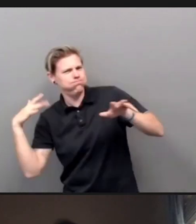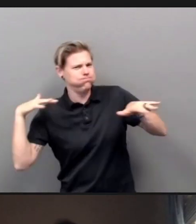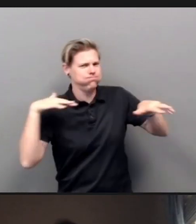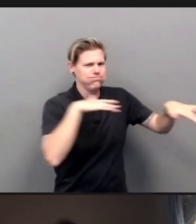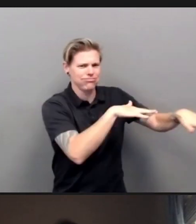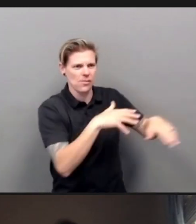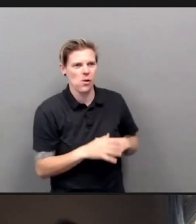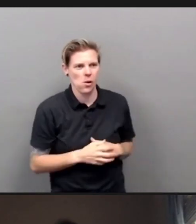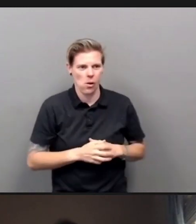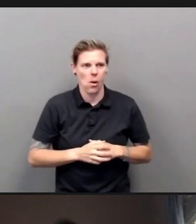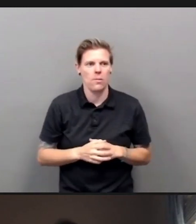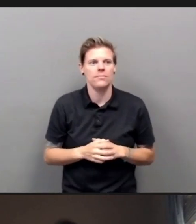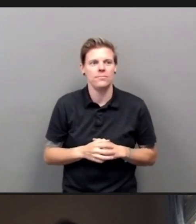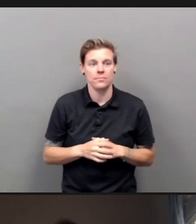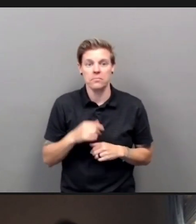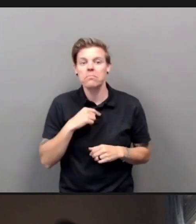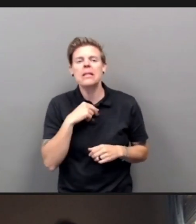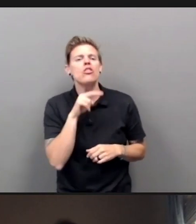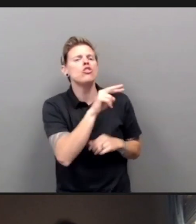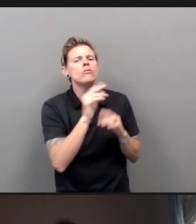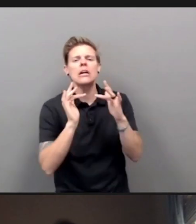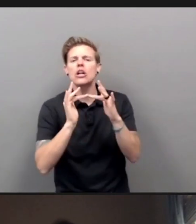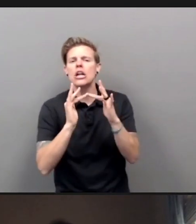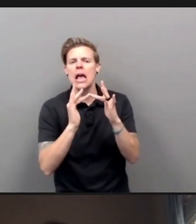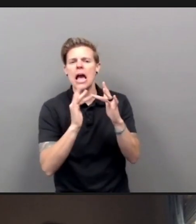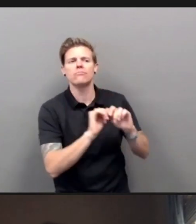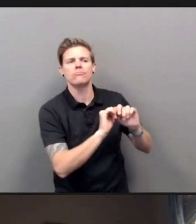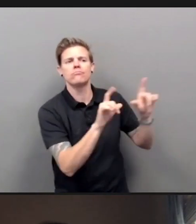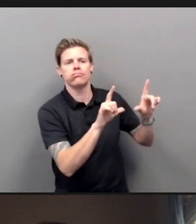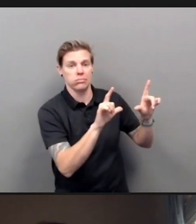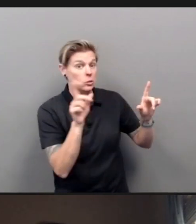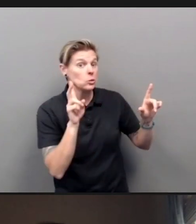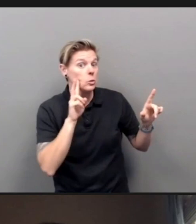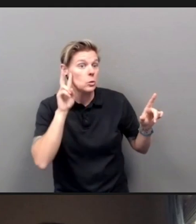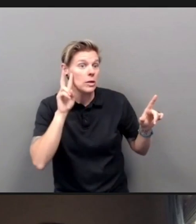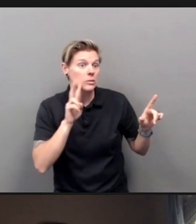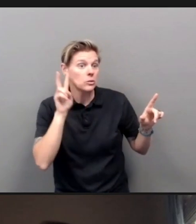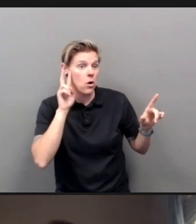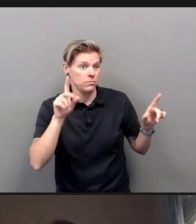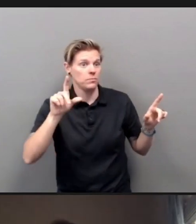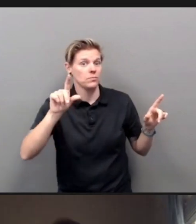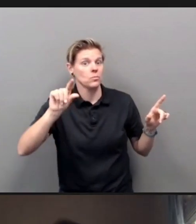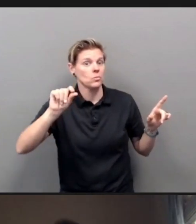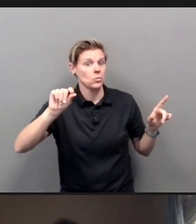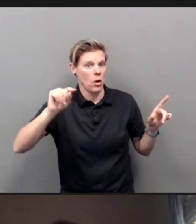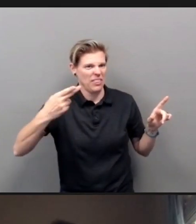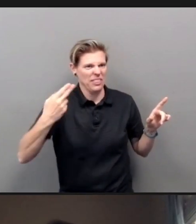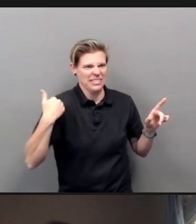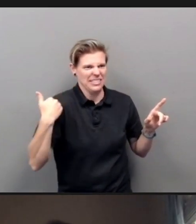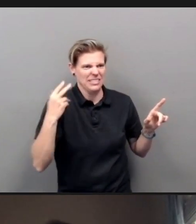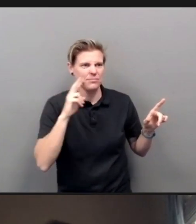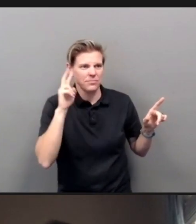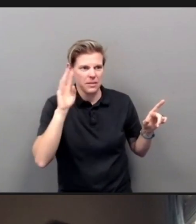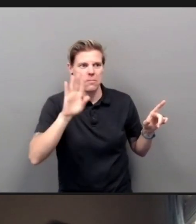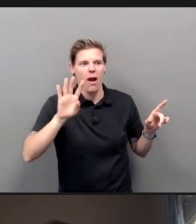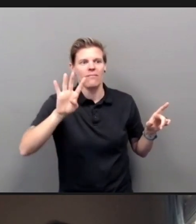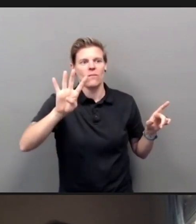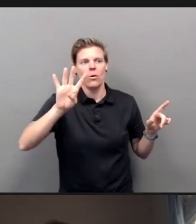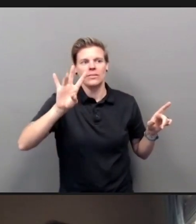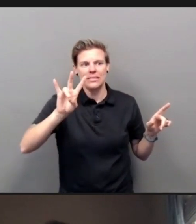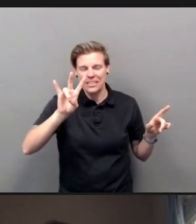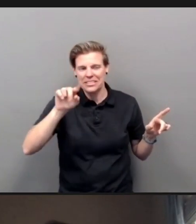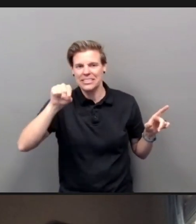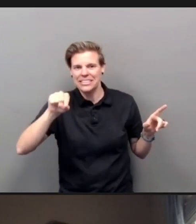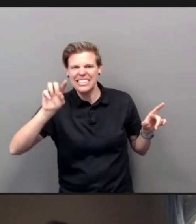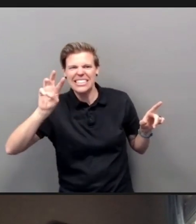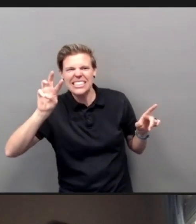And on the 20th, 2 days ago, Eddy was at 47.6%. So